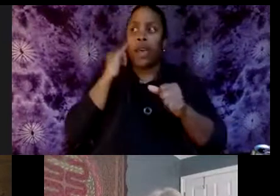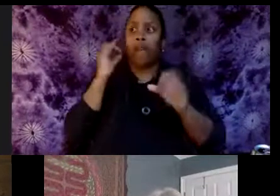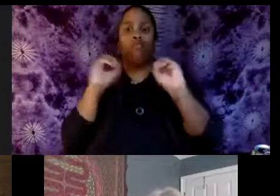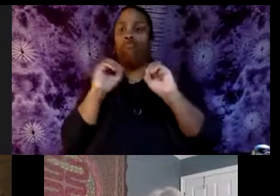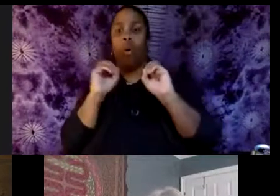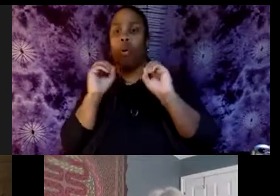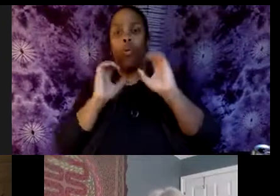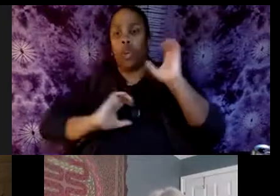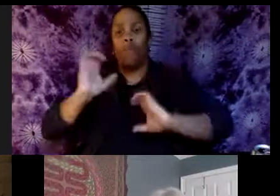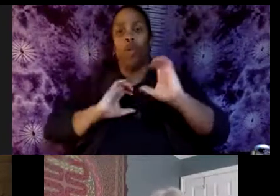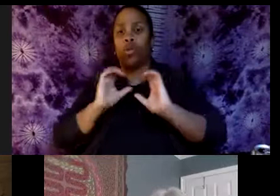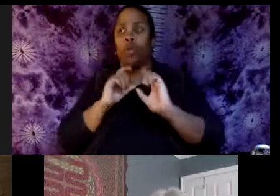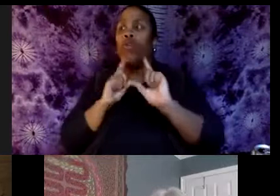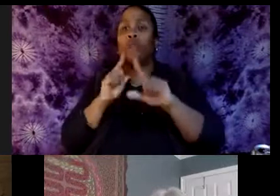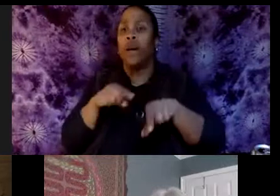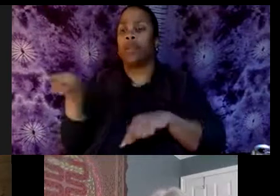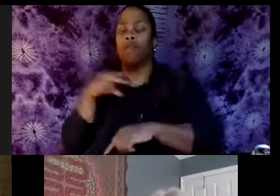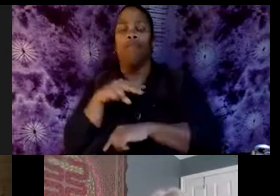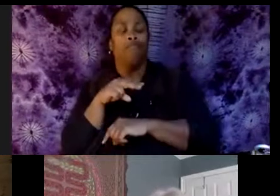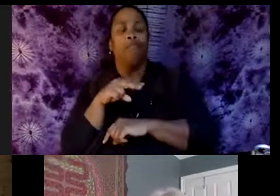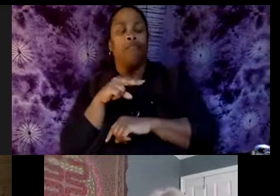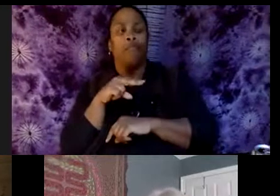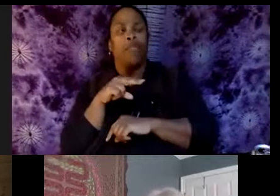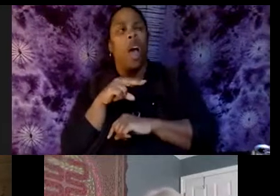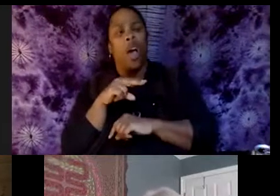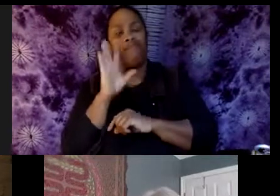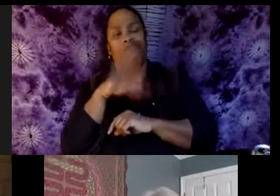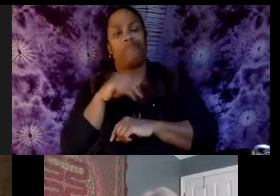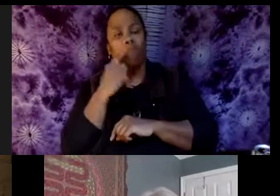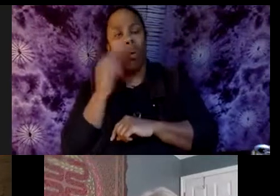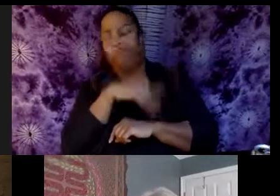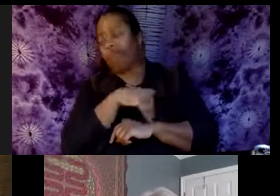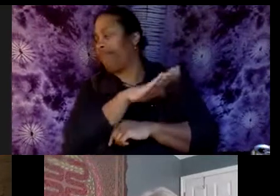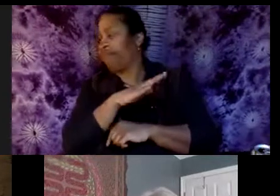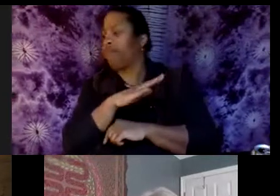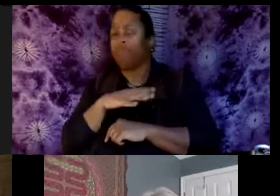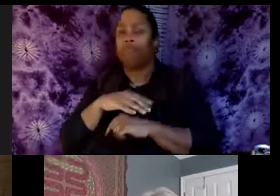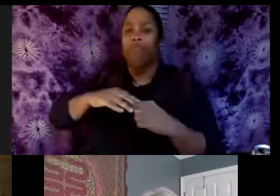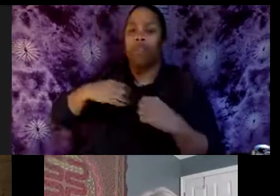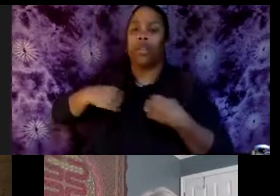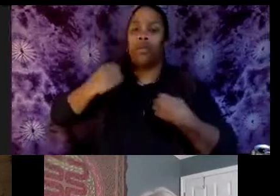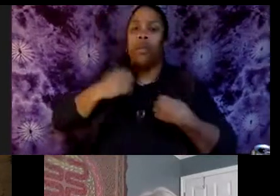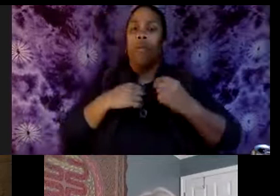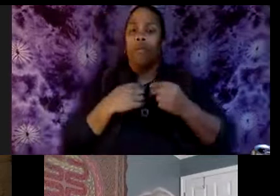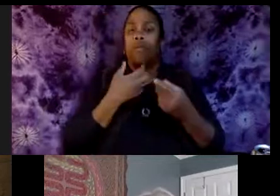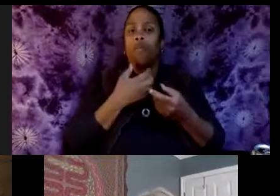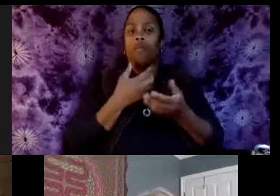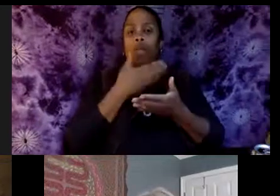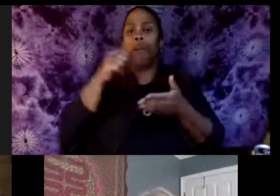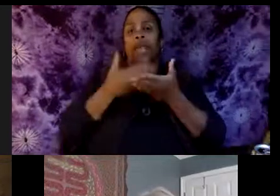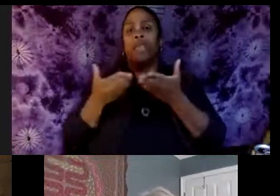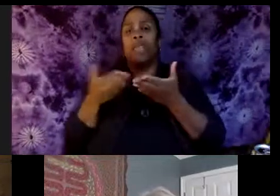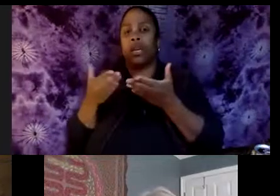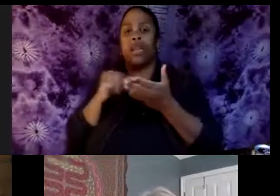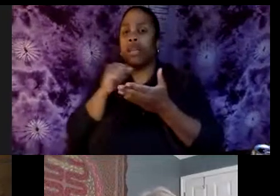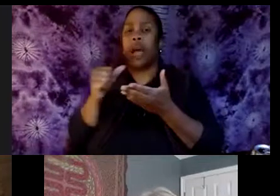right? So you got to be a rock. And so we release barriers to make it easy for her to just be, like not responsive, right? And then